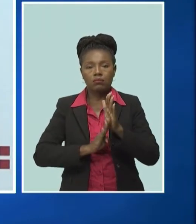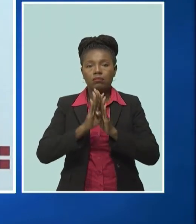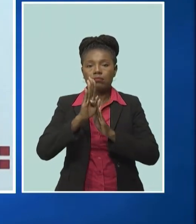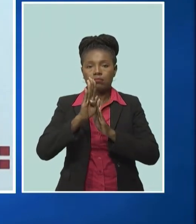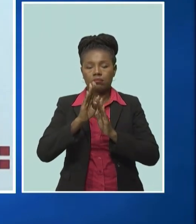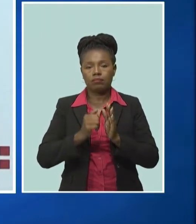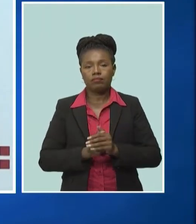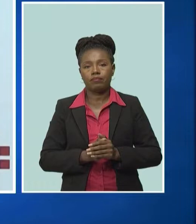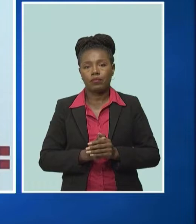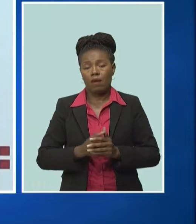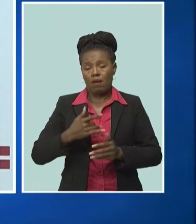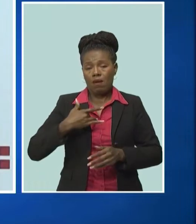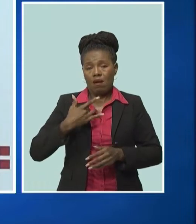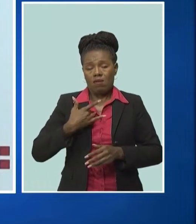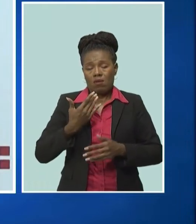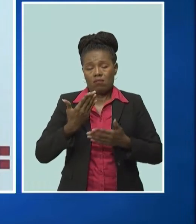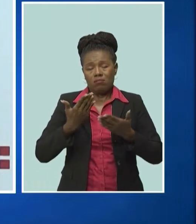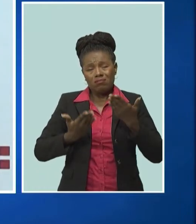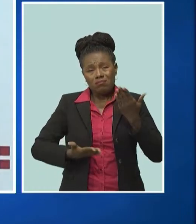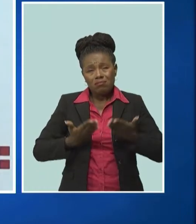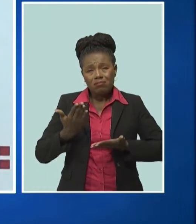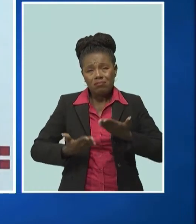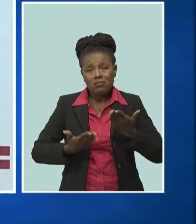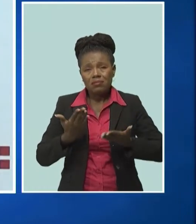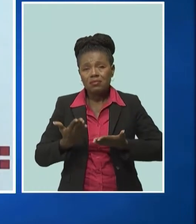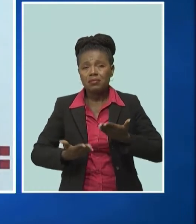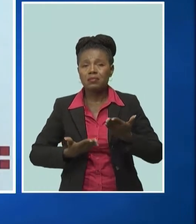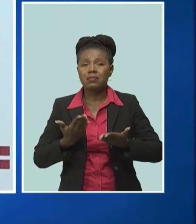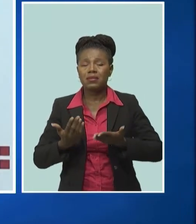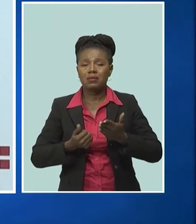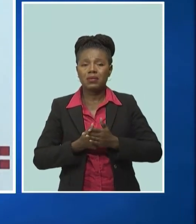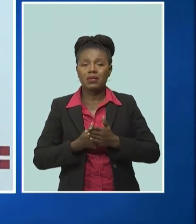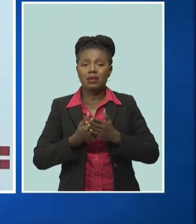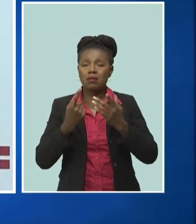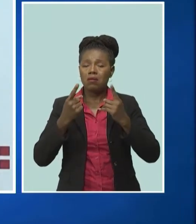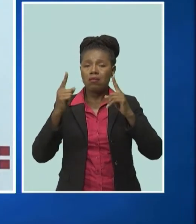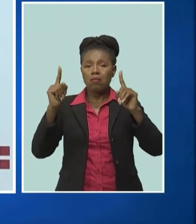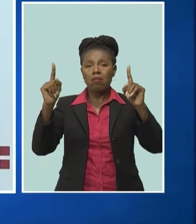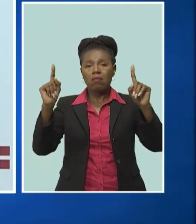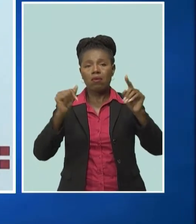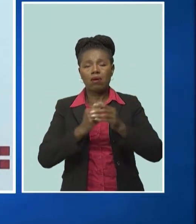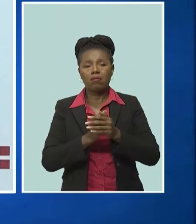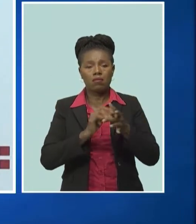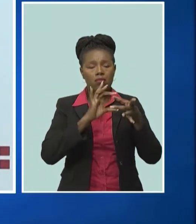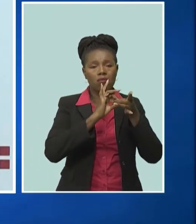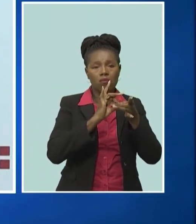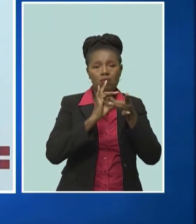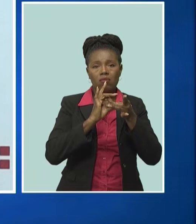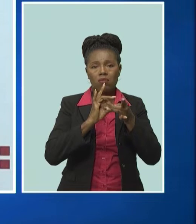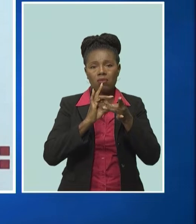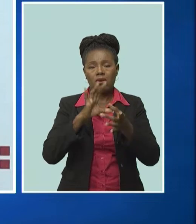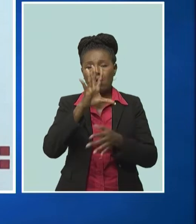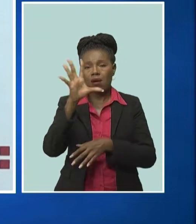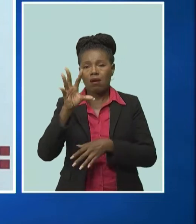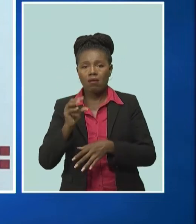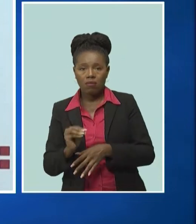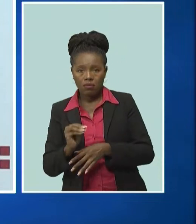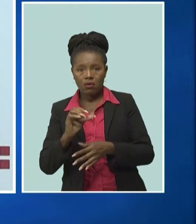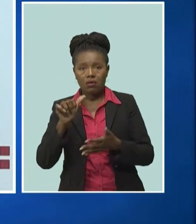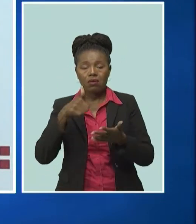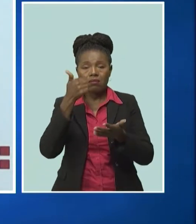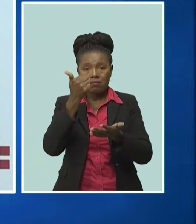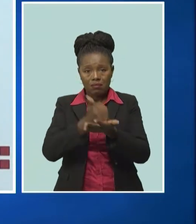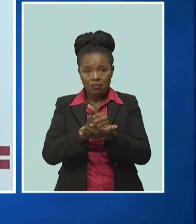that perhaps the most unspoken success of the relationship with the Afro-Exim Bank